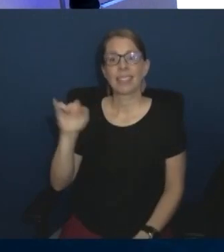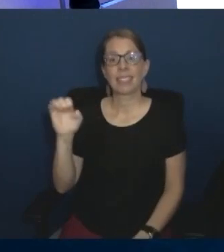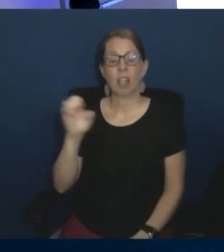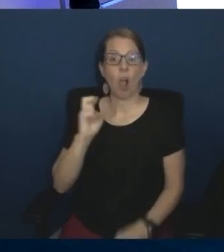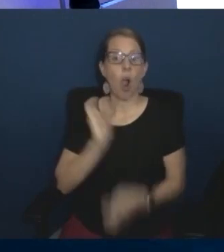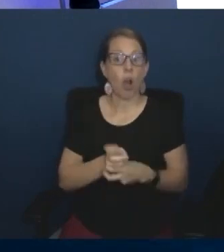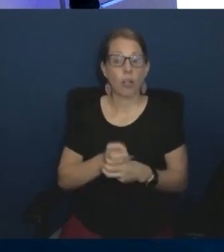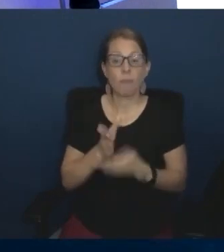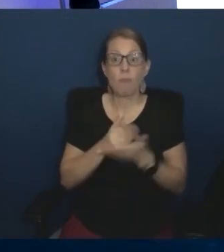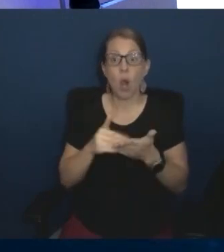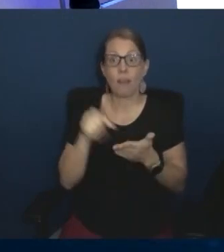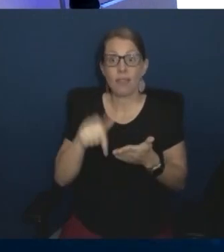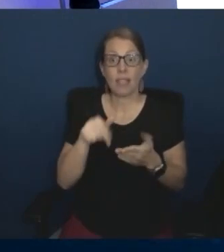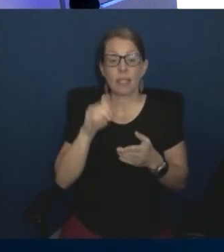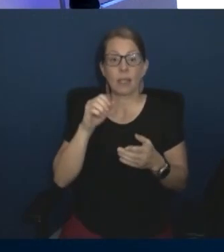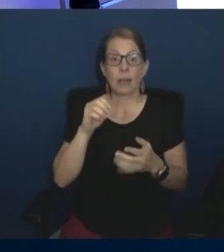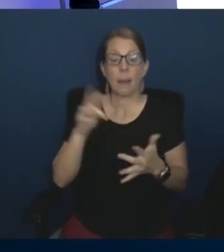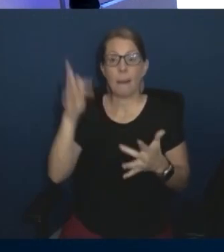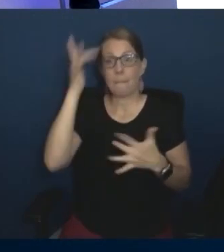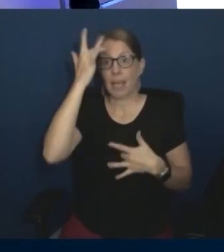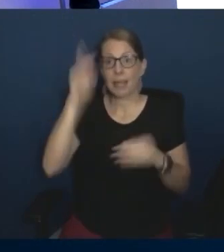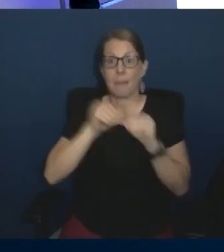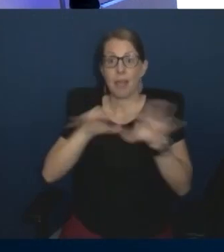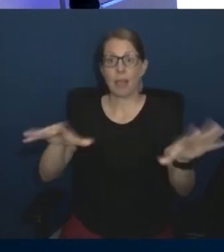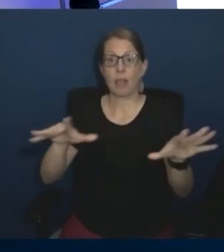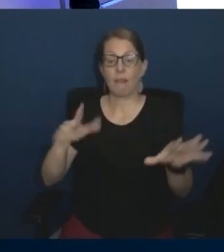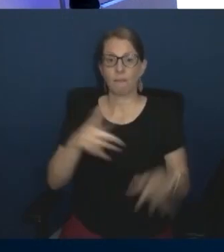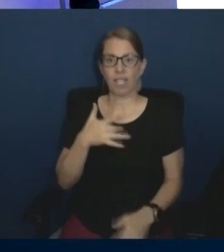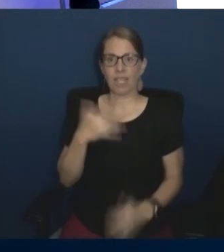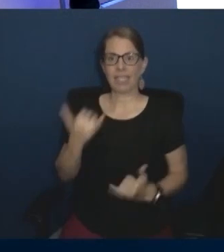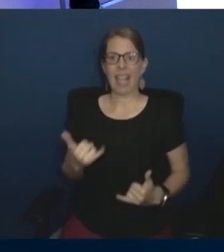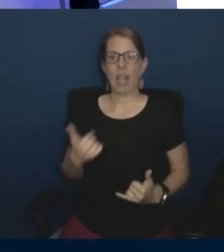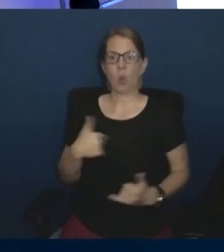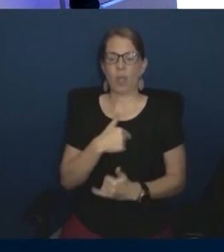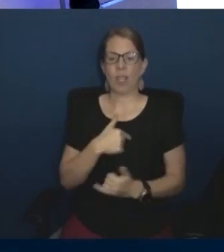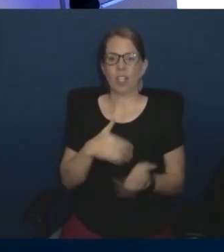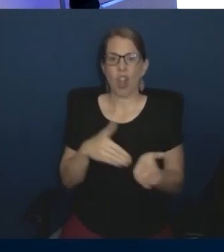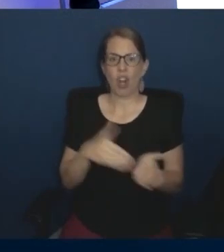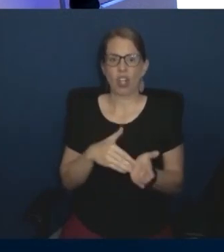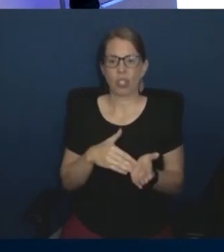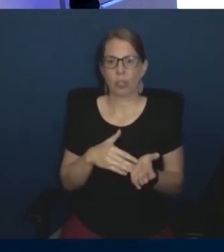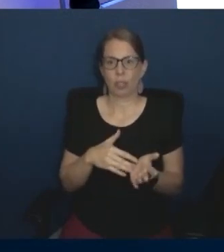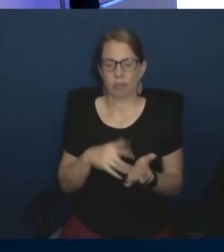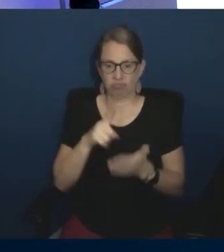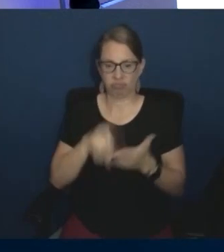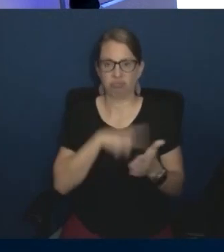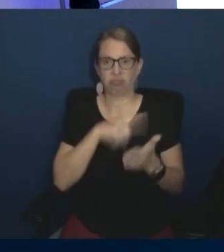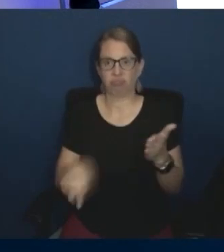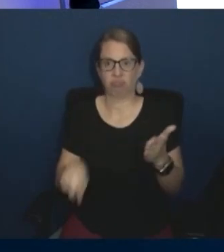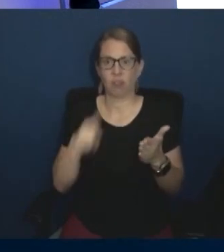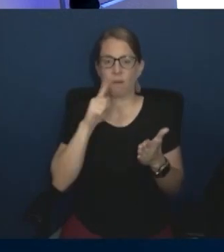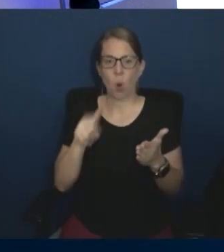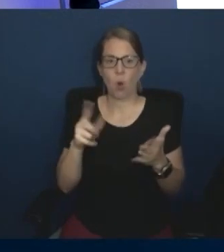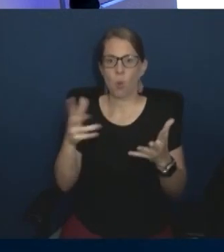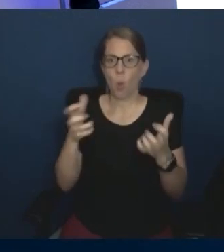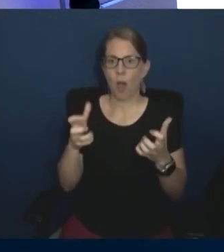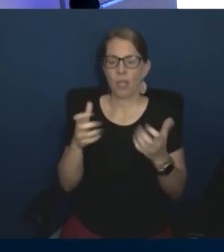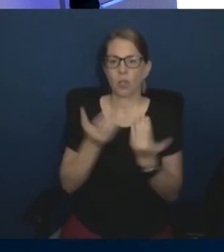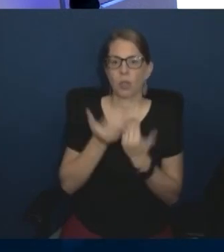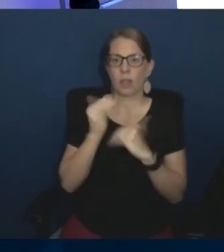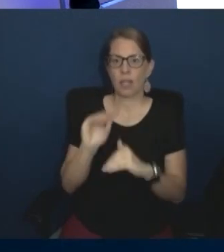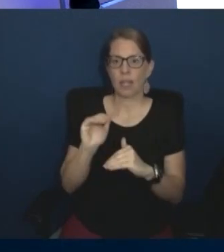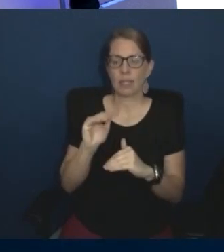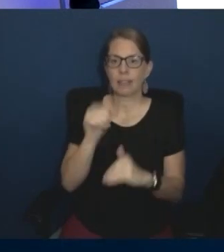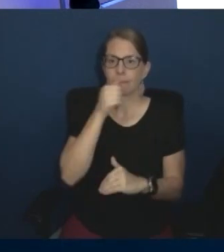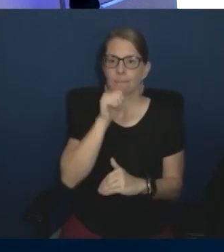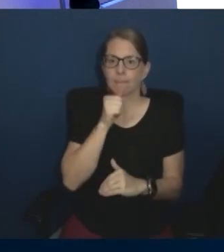pandemic is the feeling now that we as physicians are being vilified for simply wanting to limit suffering and death in